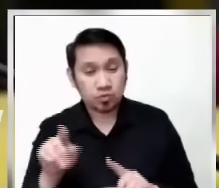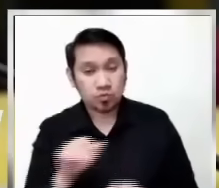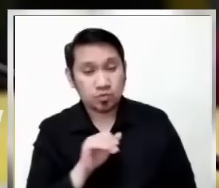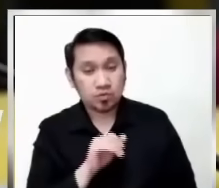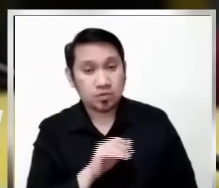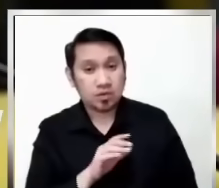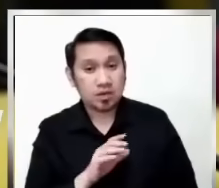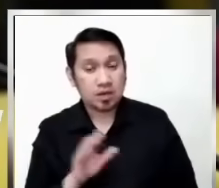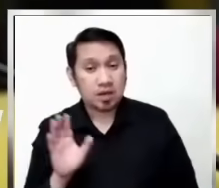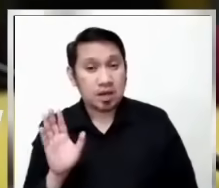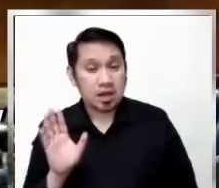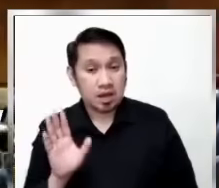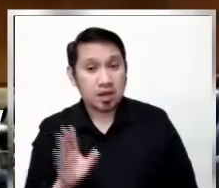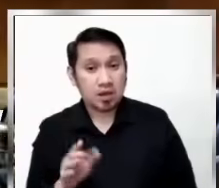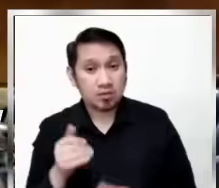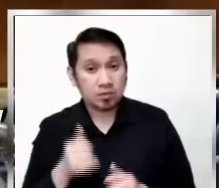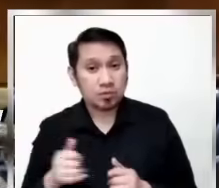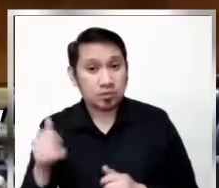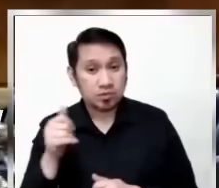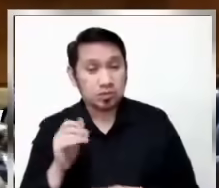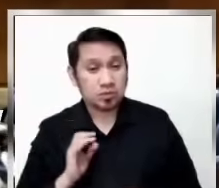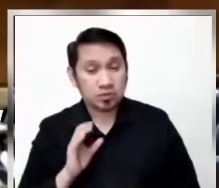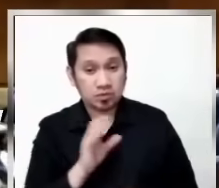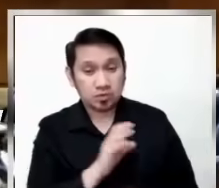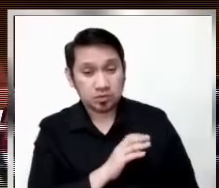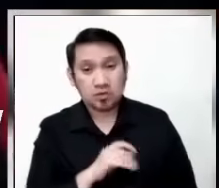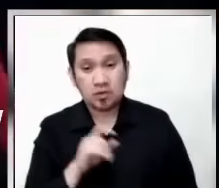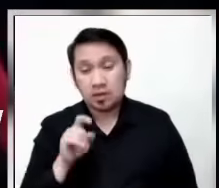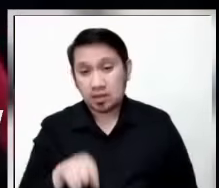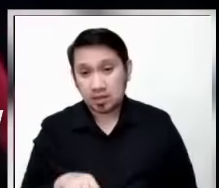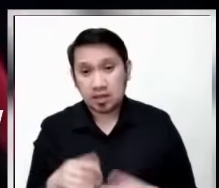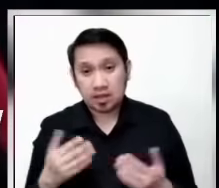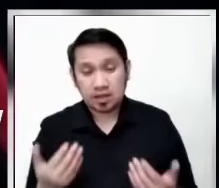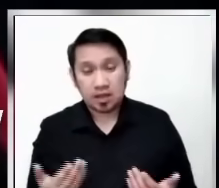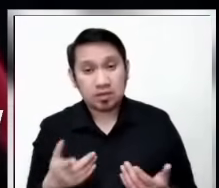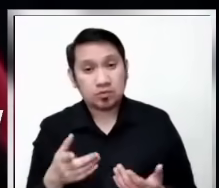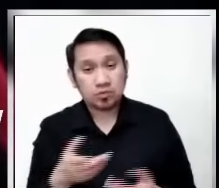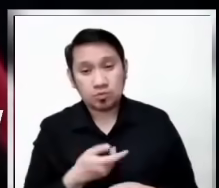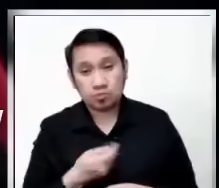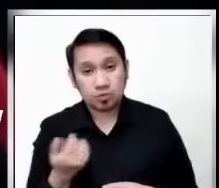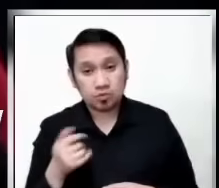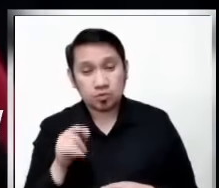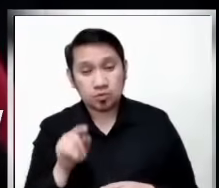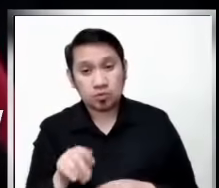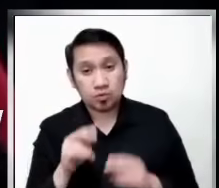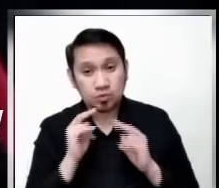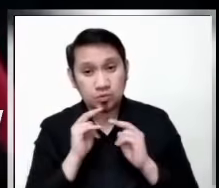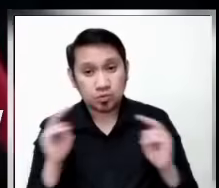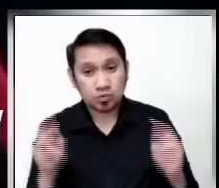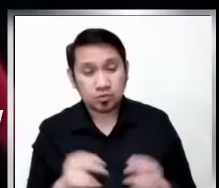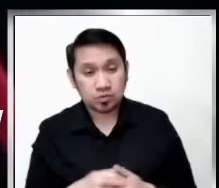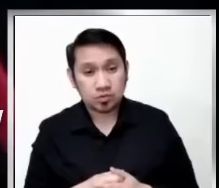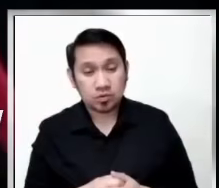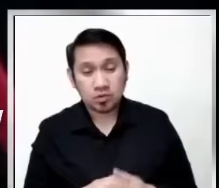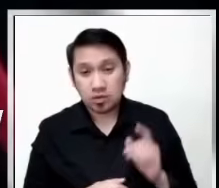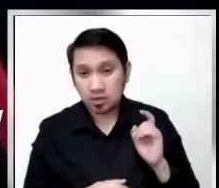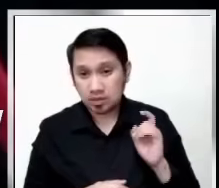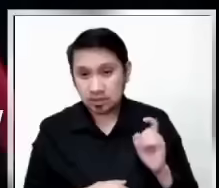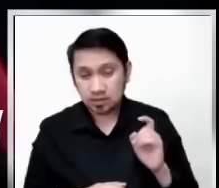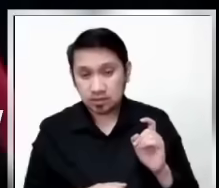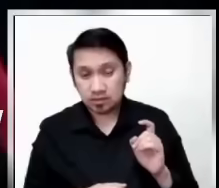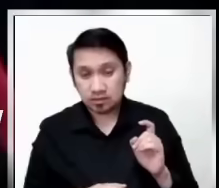dapat bawiin ang SMNI ang inilabas umano nitong ulat. We demand immediate retraction and